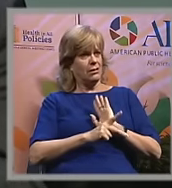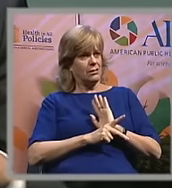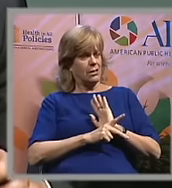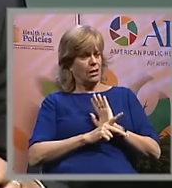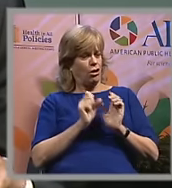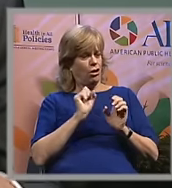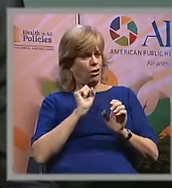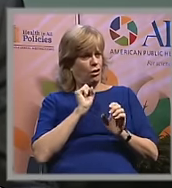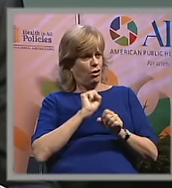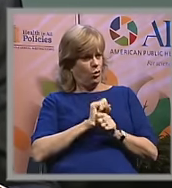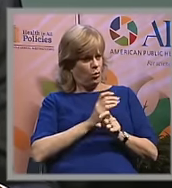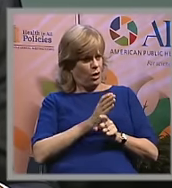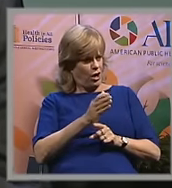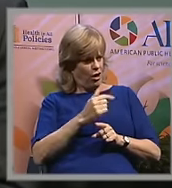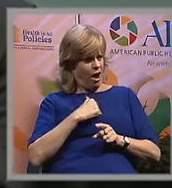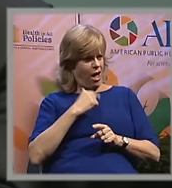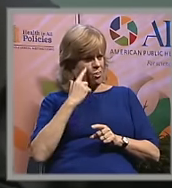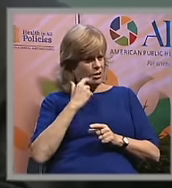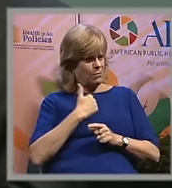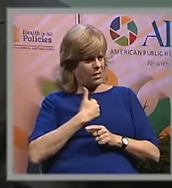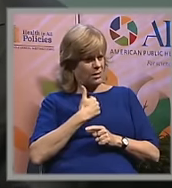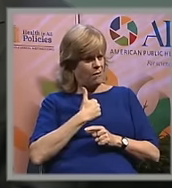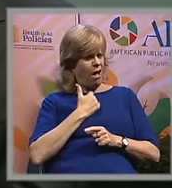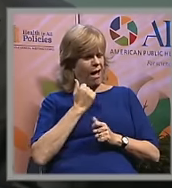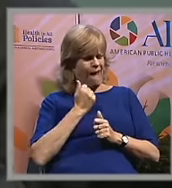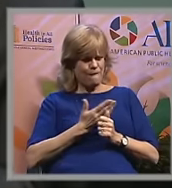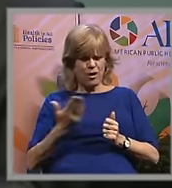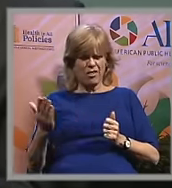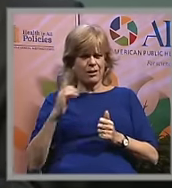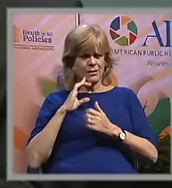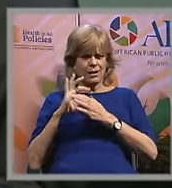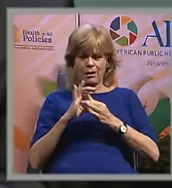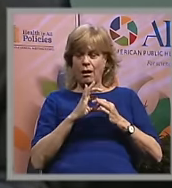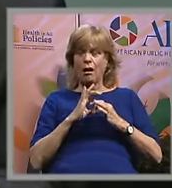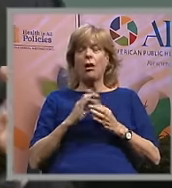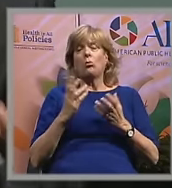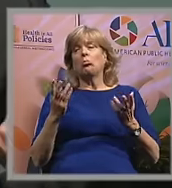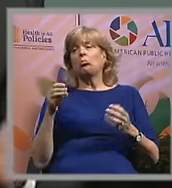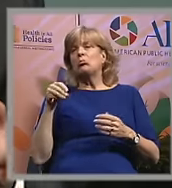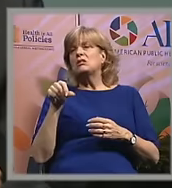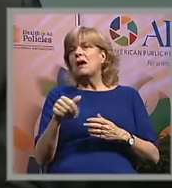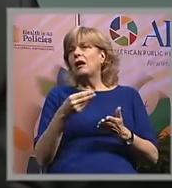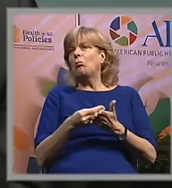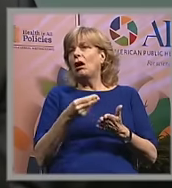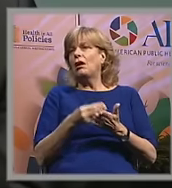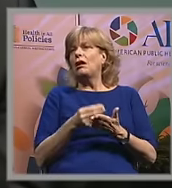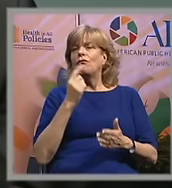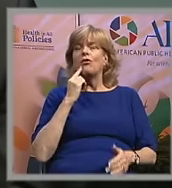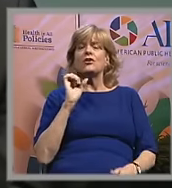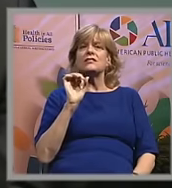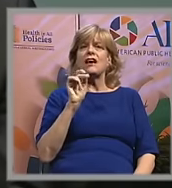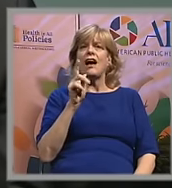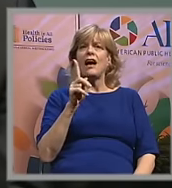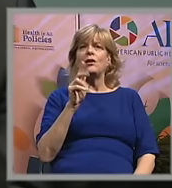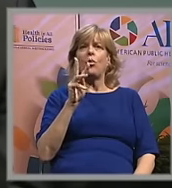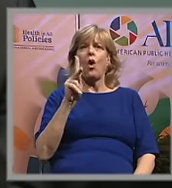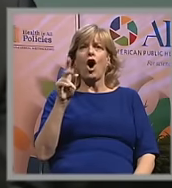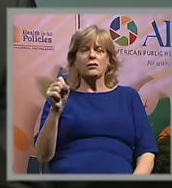how all of these things are connected. You know, I was just thinking about spending money for sidewalks just for the physical purpose of having